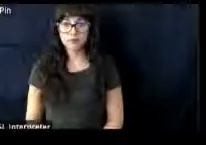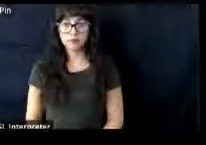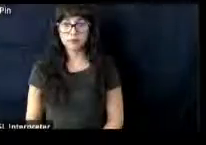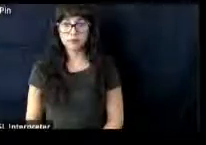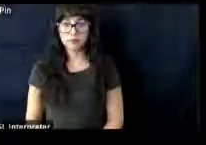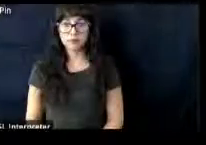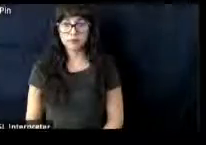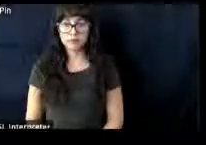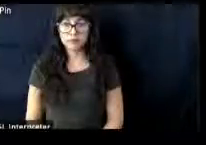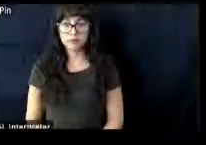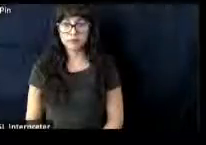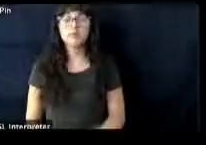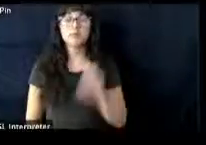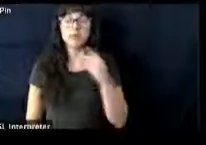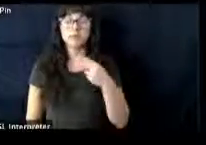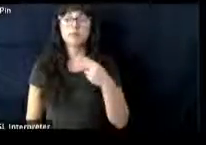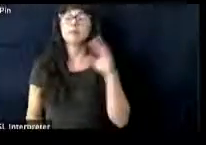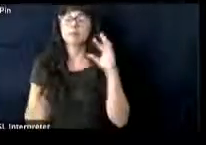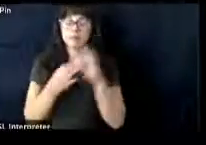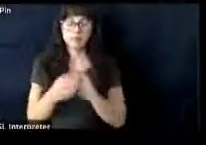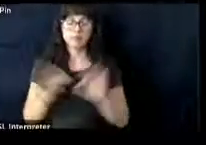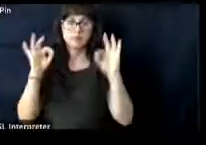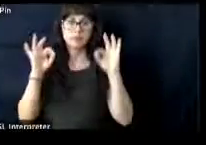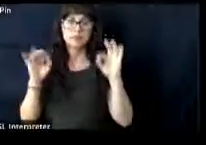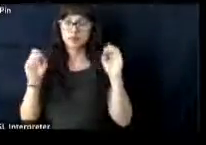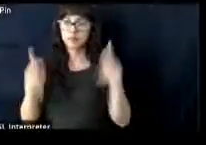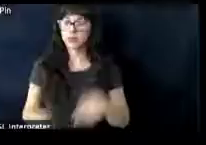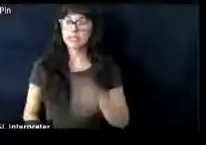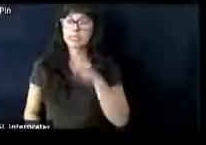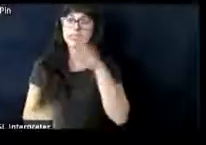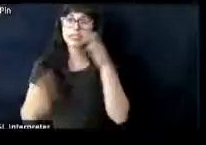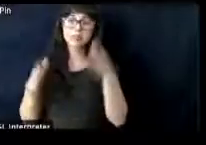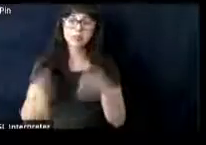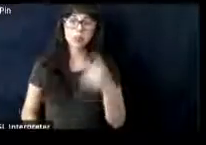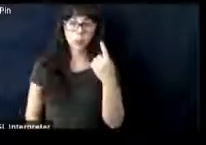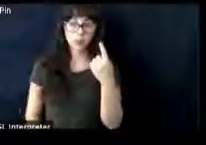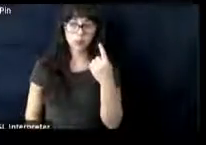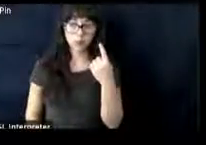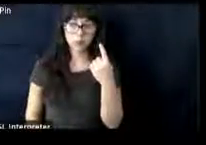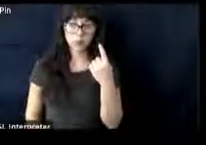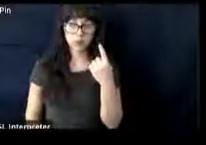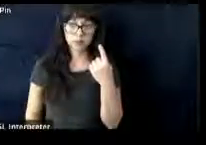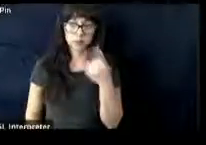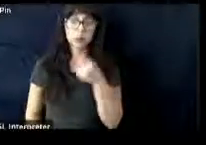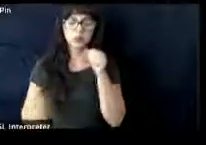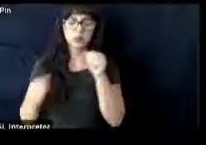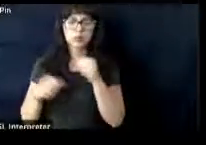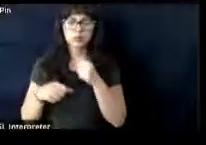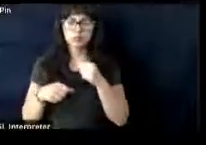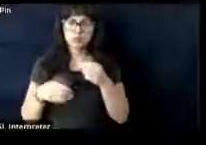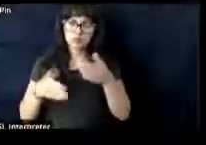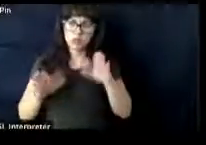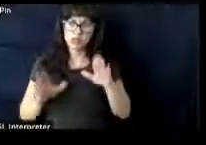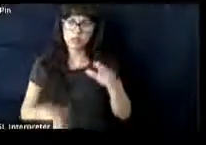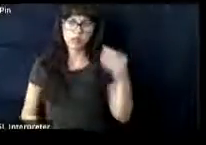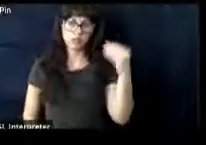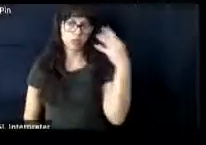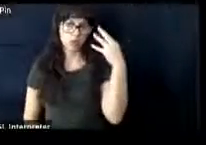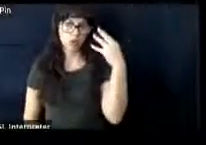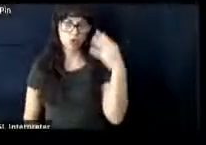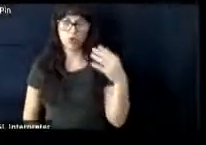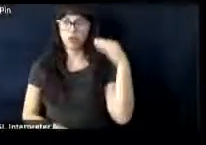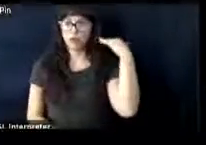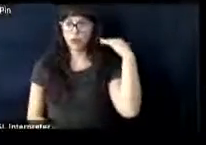they came through. Okay. Speaker 1, you can now enable your audio and video again. The chair would like to